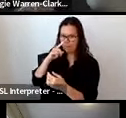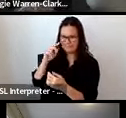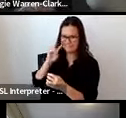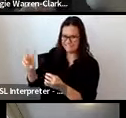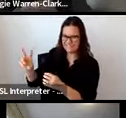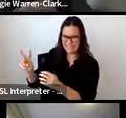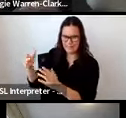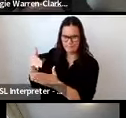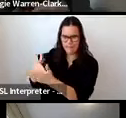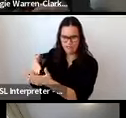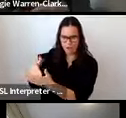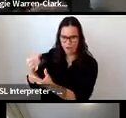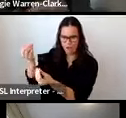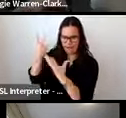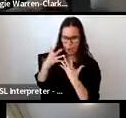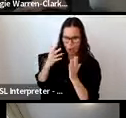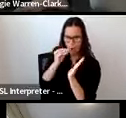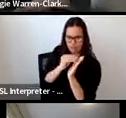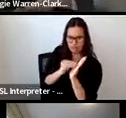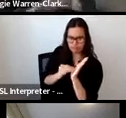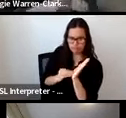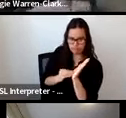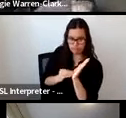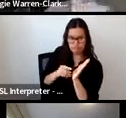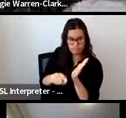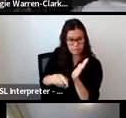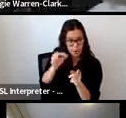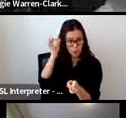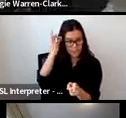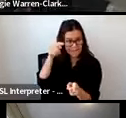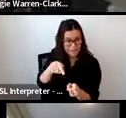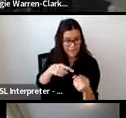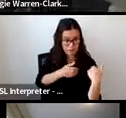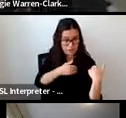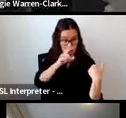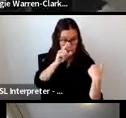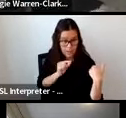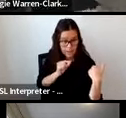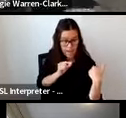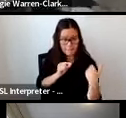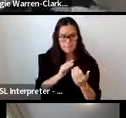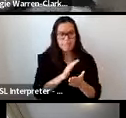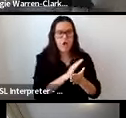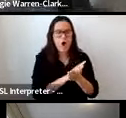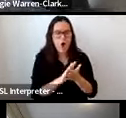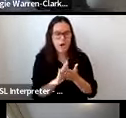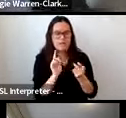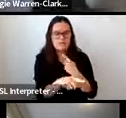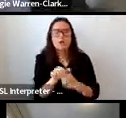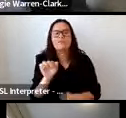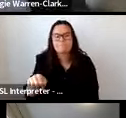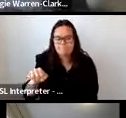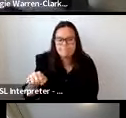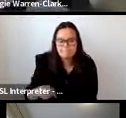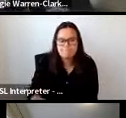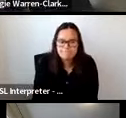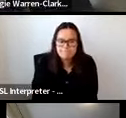parties that this committee should be dealing with very closely and working with very closely.